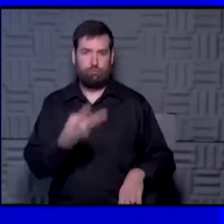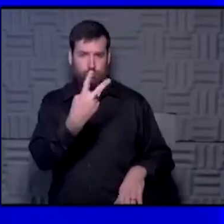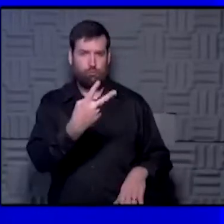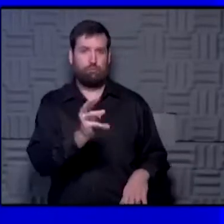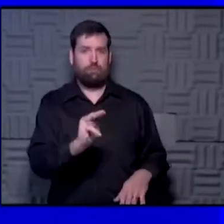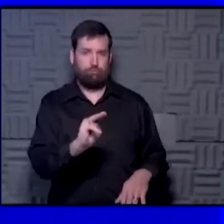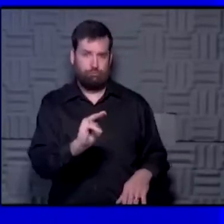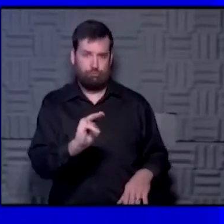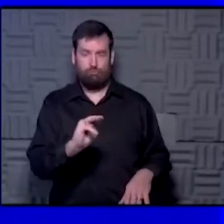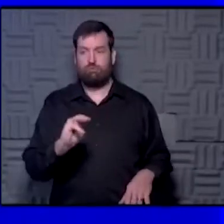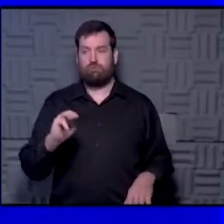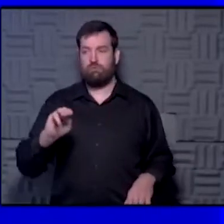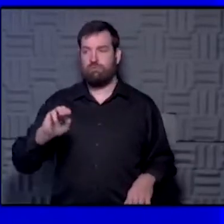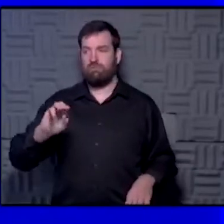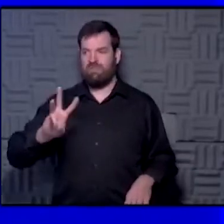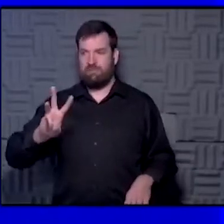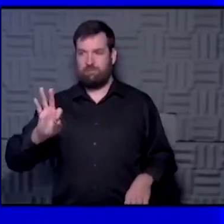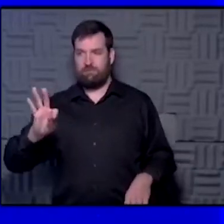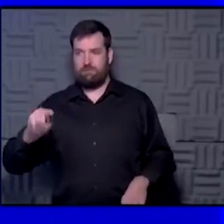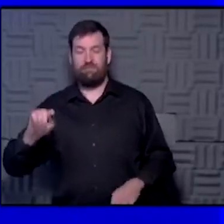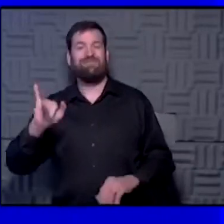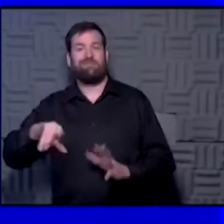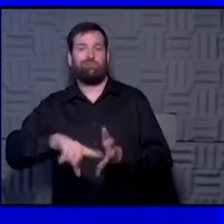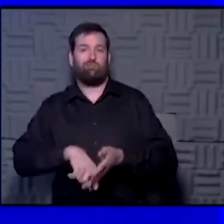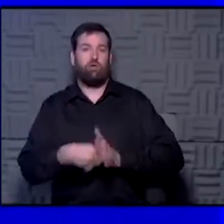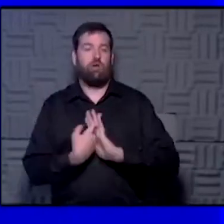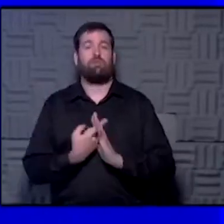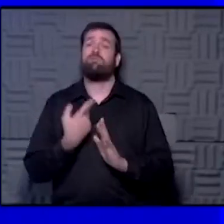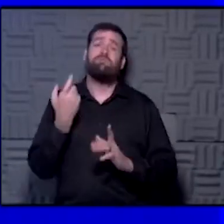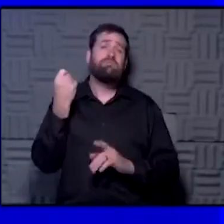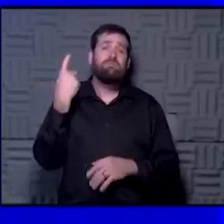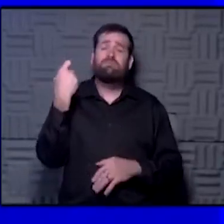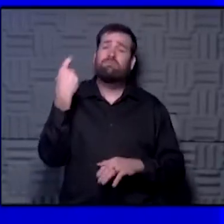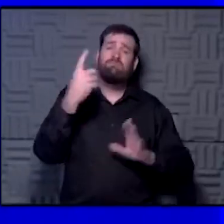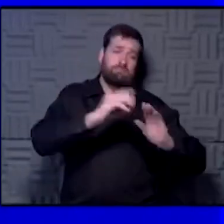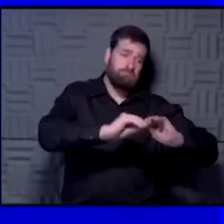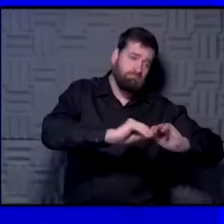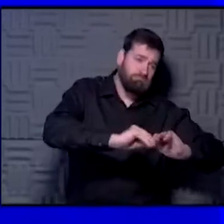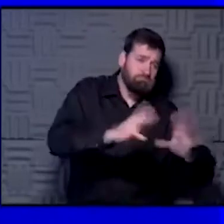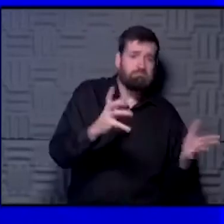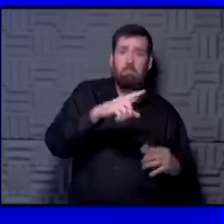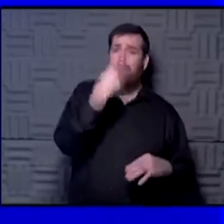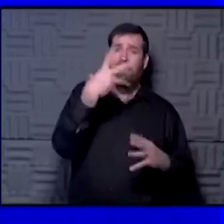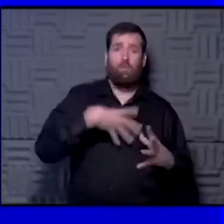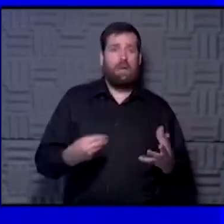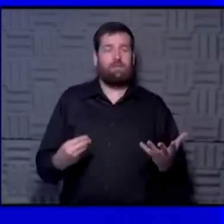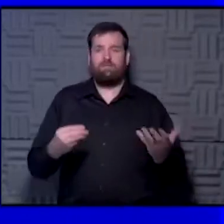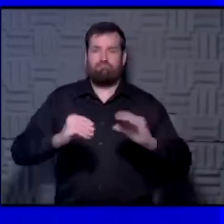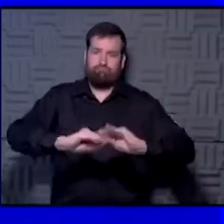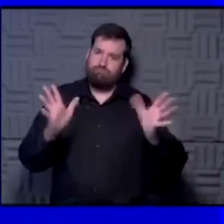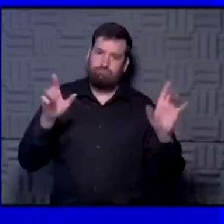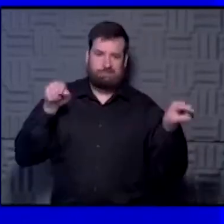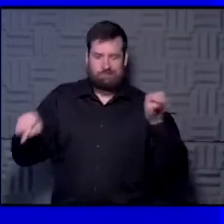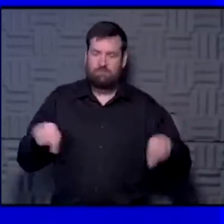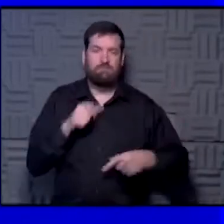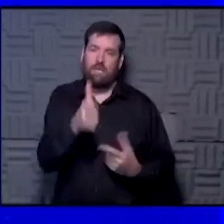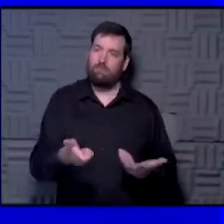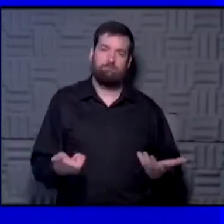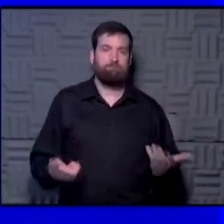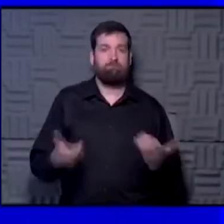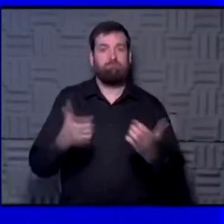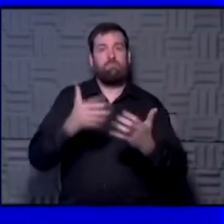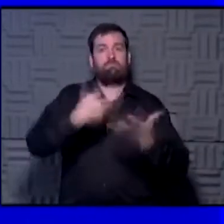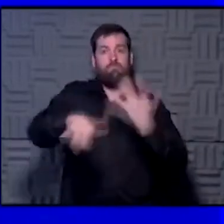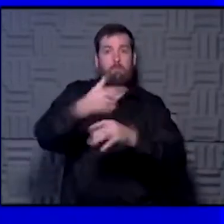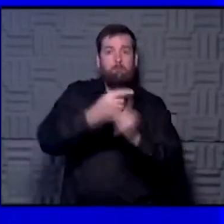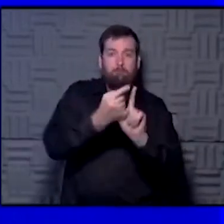6 feet. That was the start point. Again, this isn't black and white. Understand the concepts. Distance is better than proximity. So